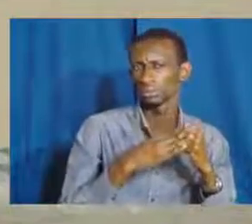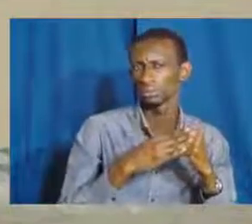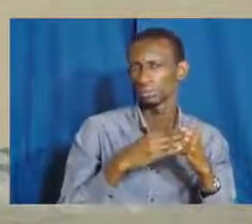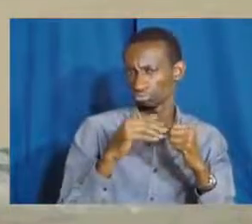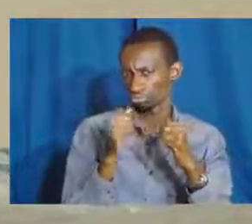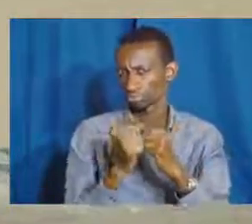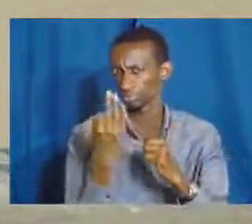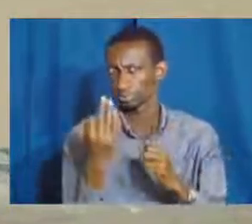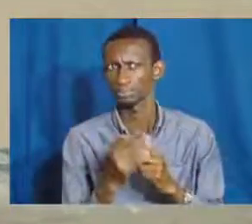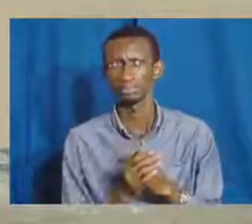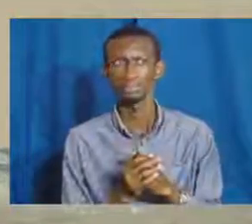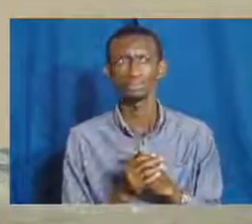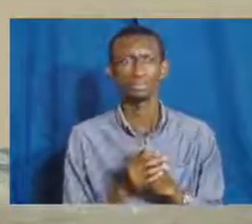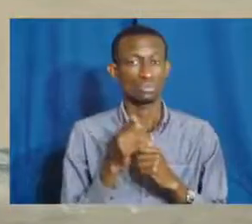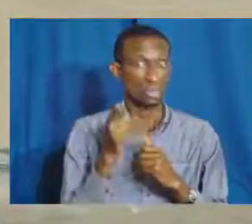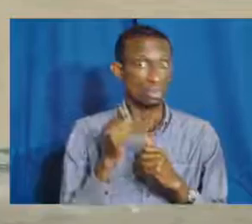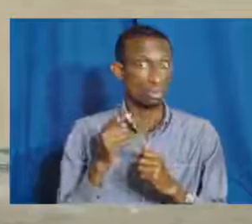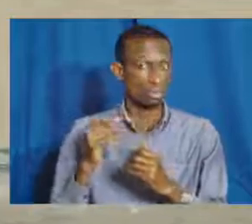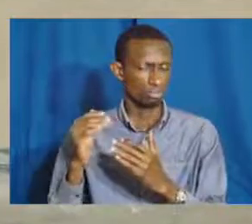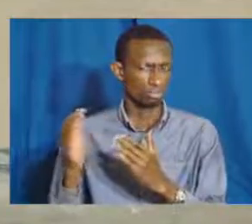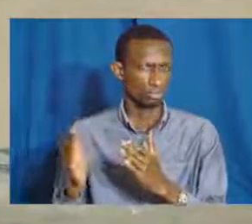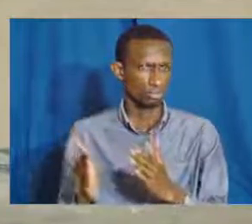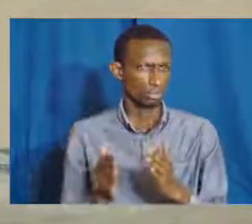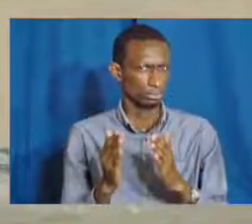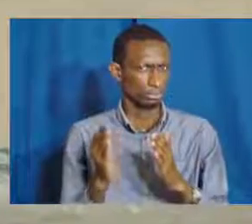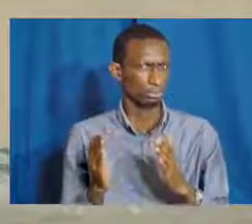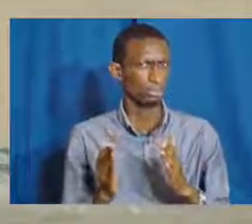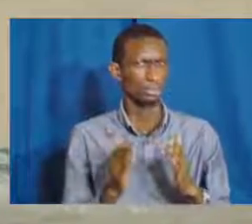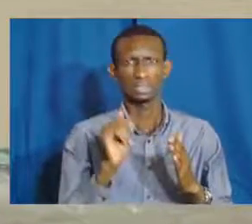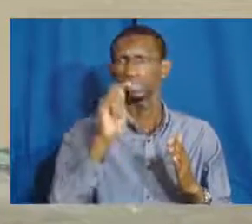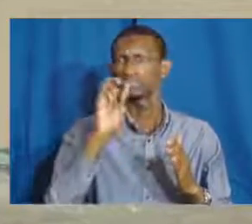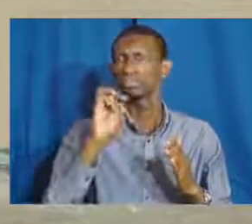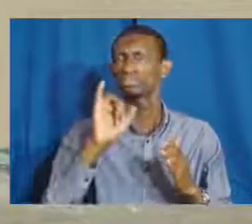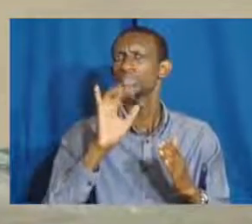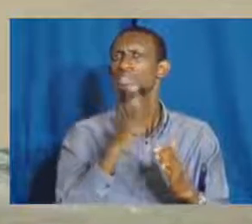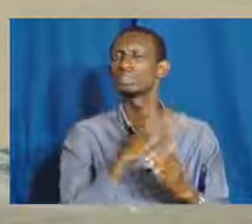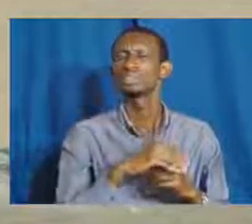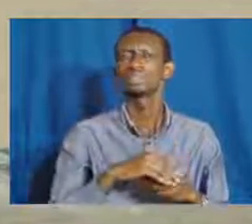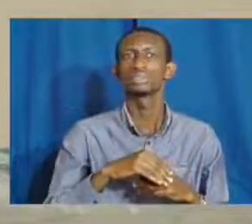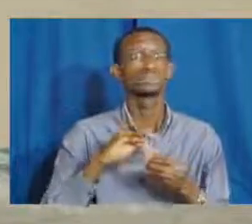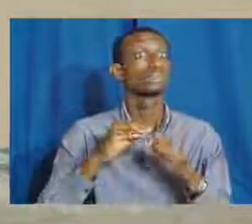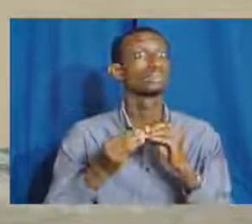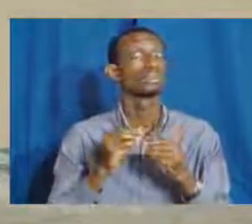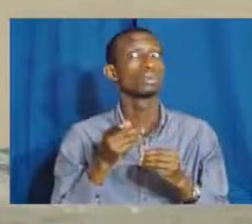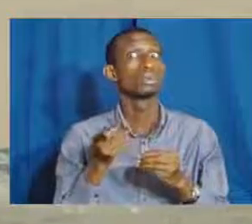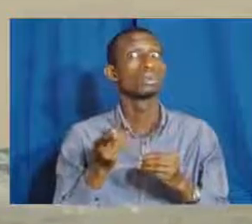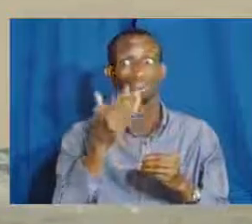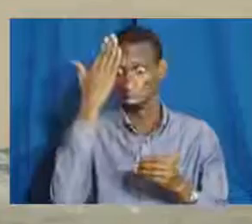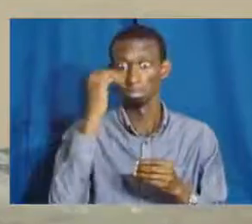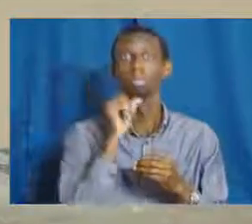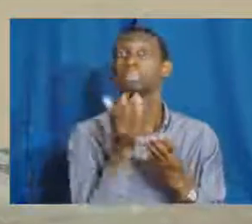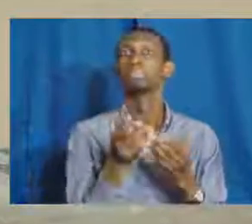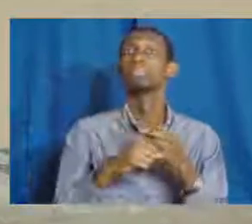the knowledge of the atomic numbers, the protons and electrons were known by that time.